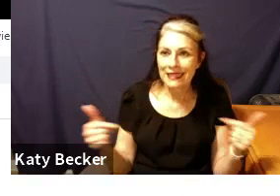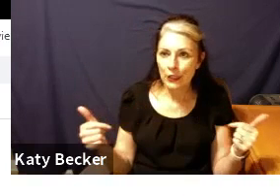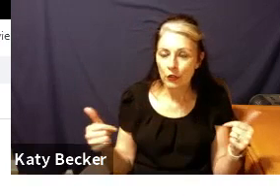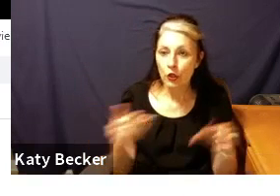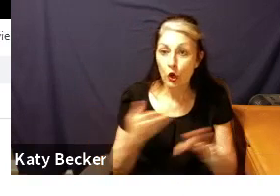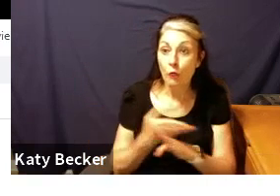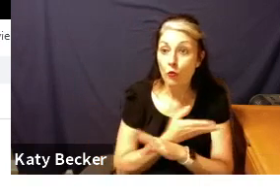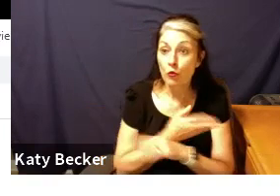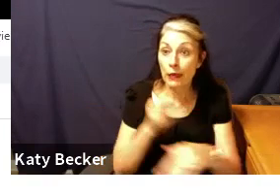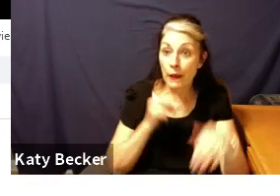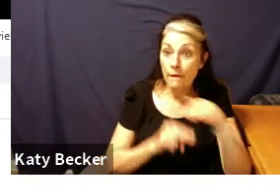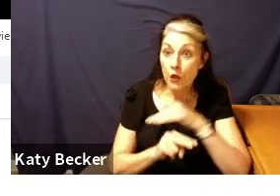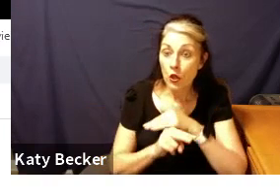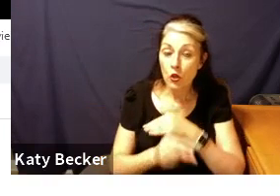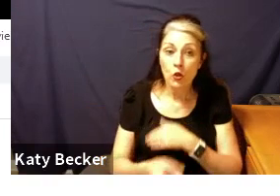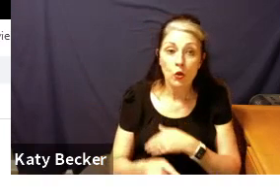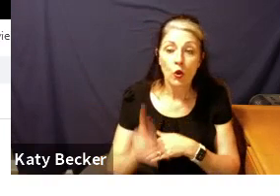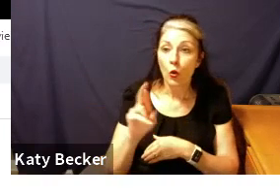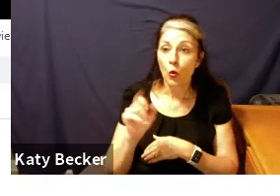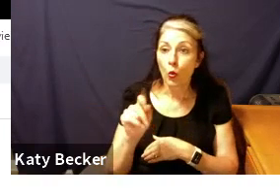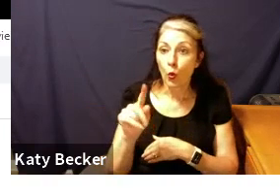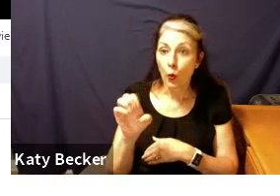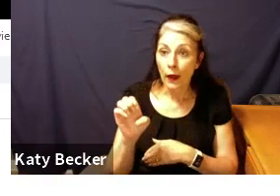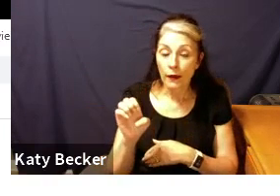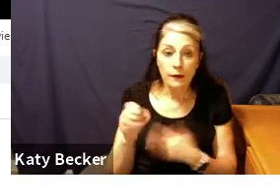preview. It'll give you ratings.